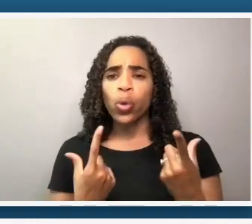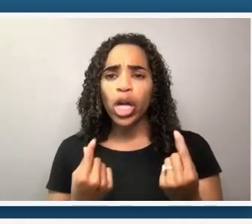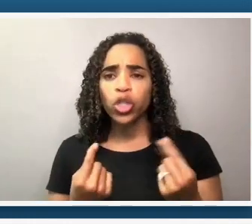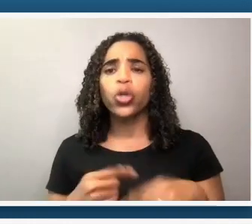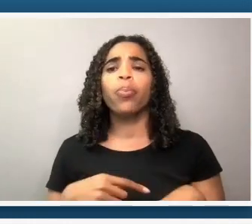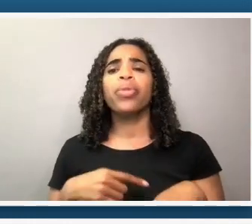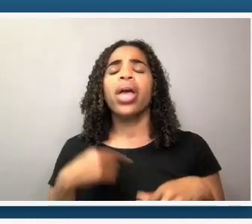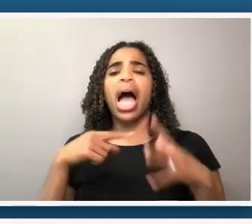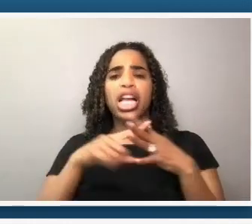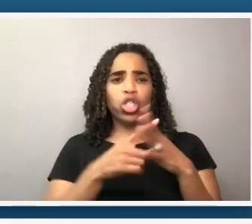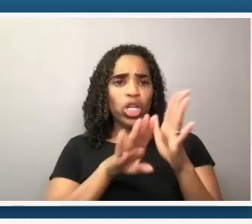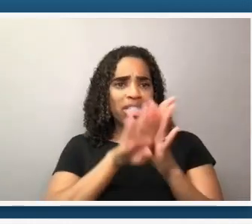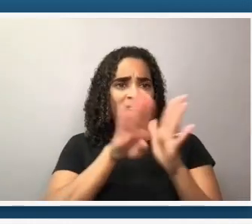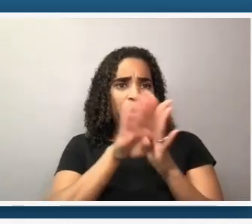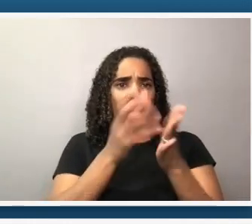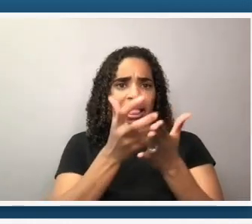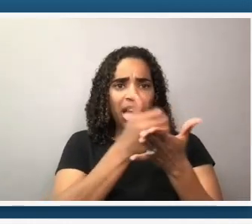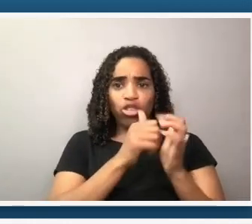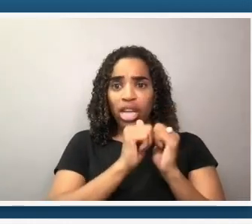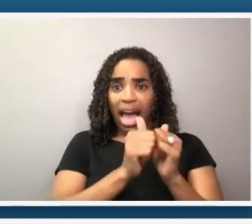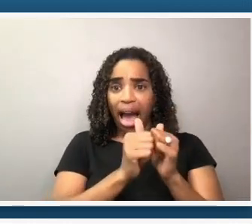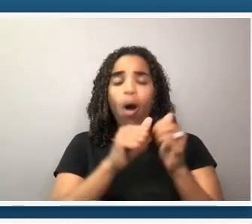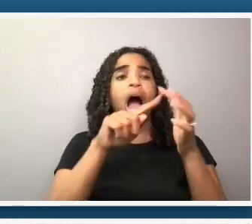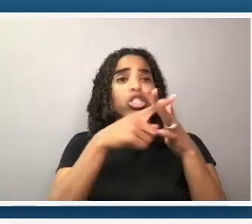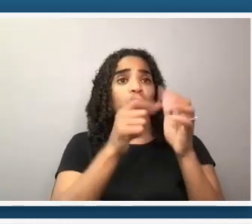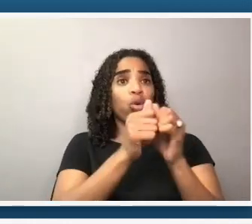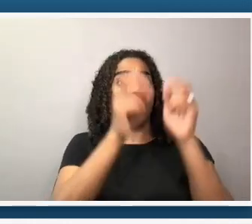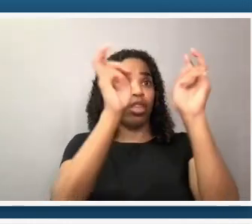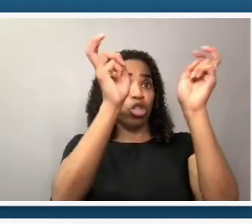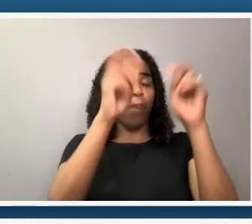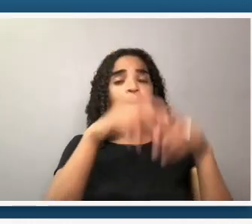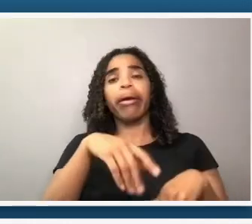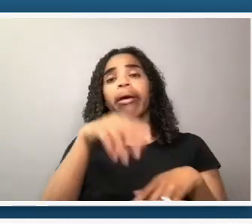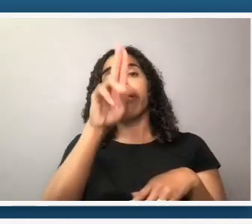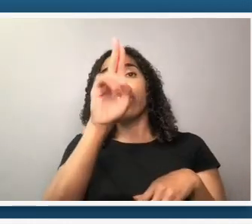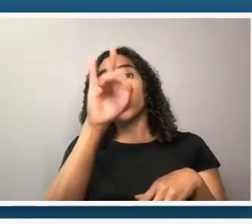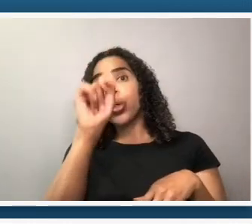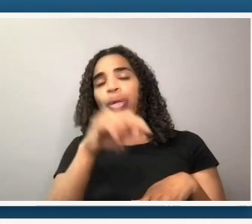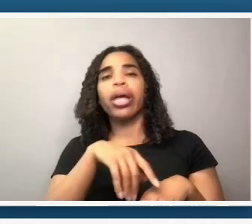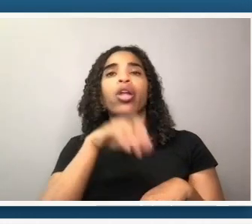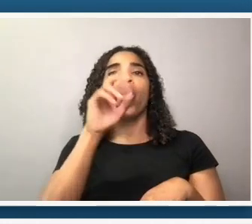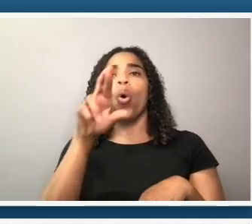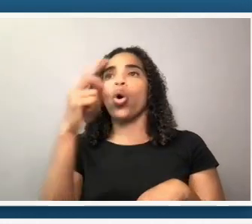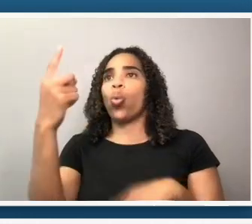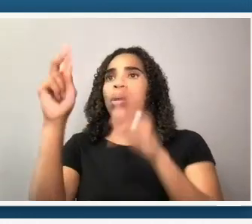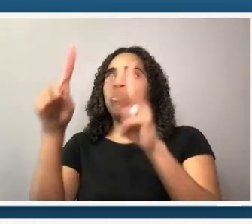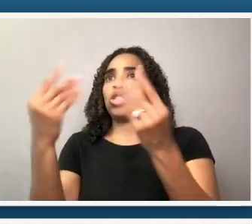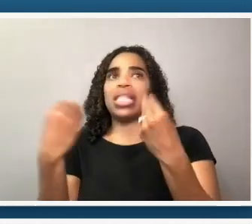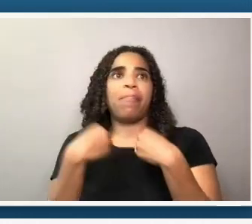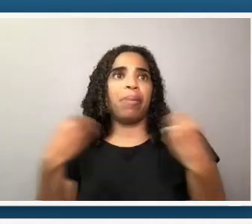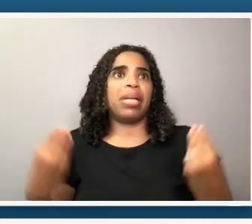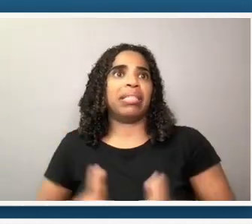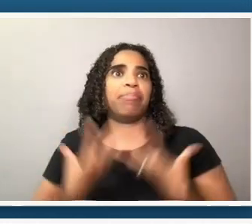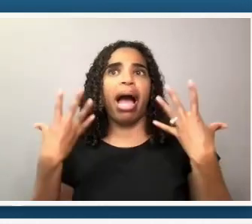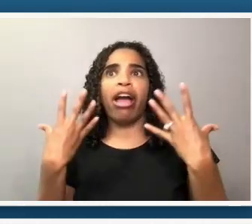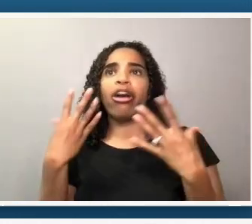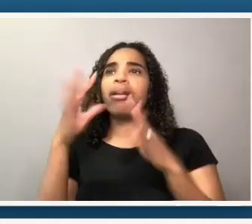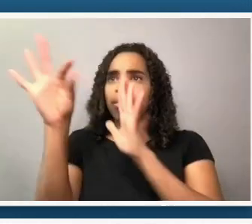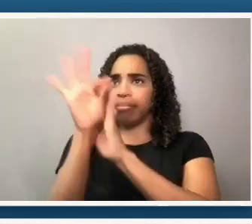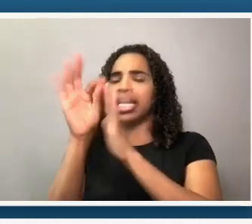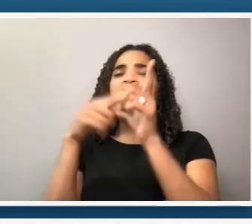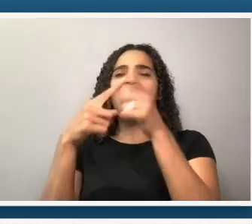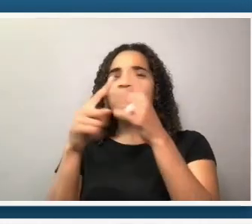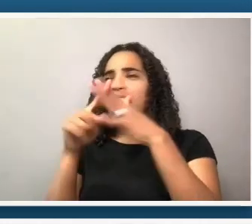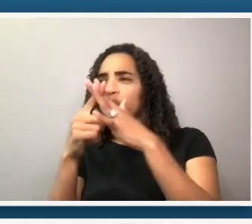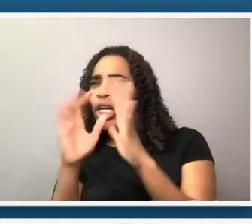building a collection is I start with that topic or unit or person that I've been inspired by. And I start looking around in the